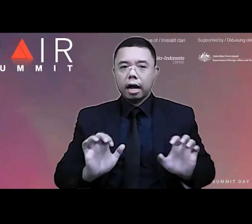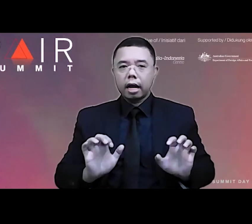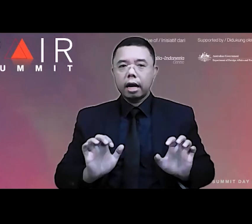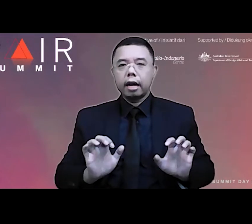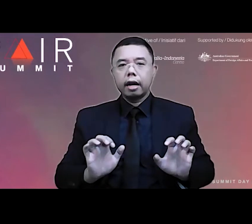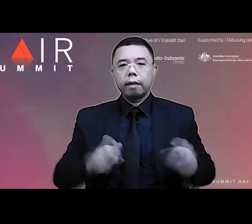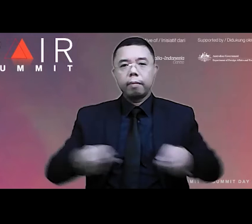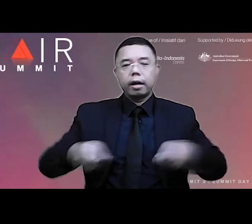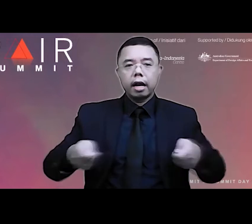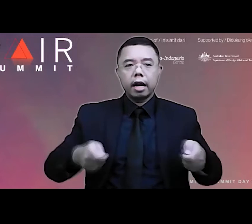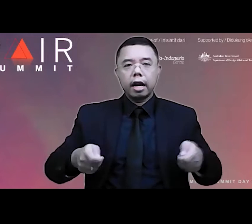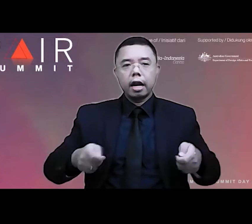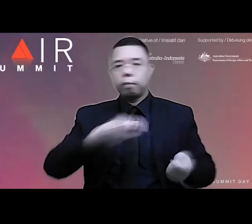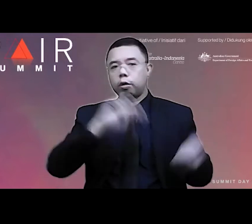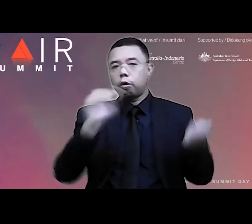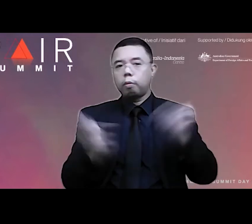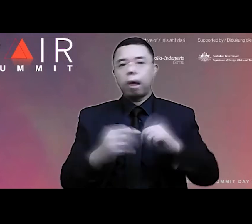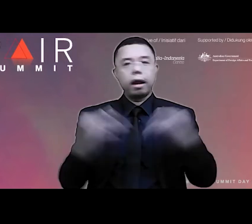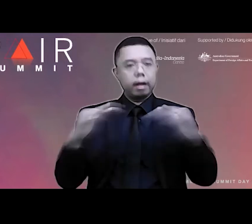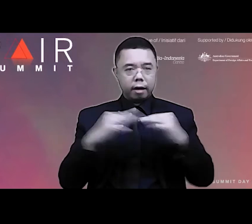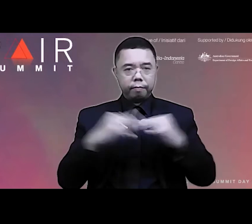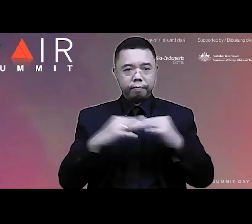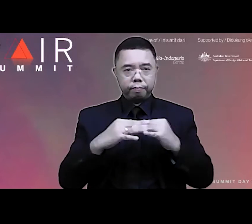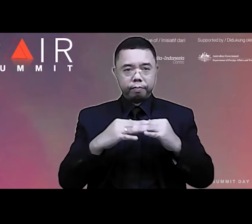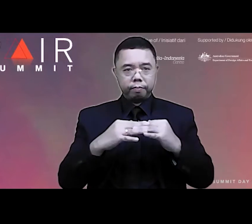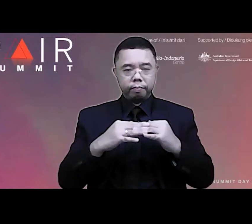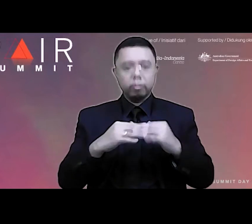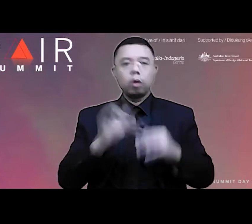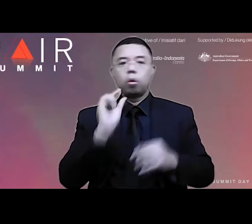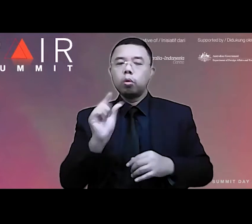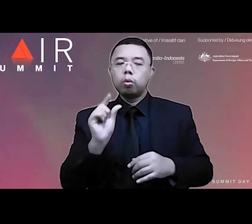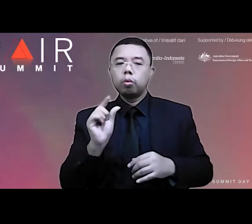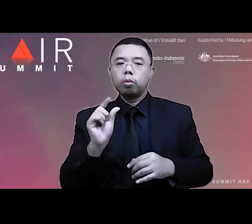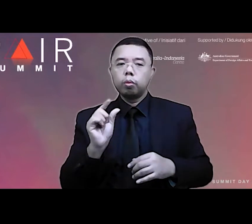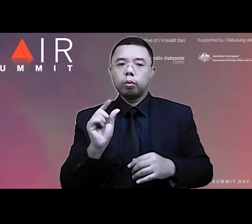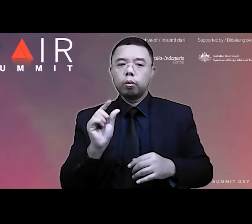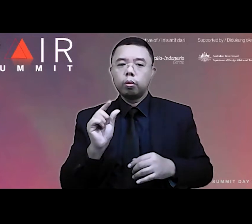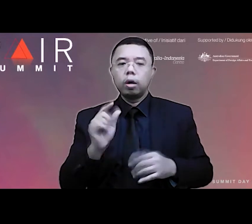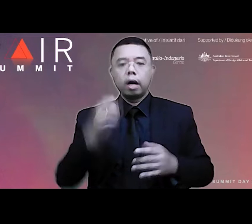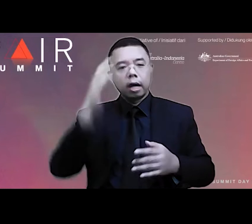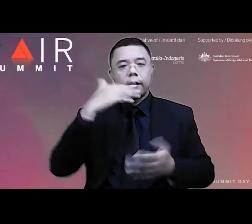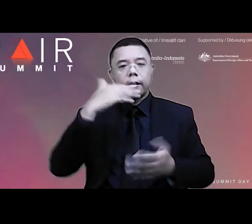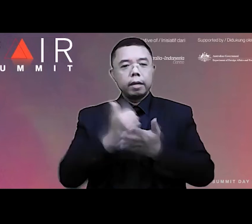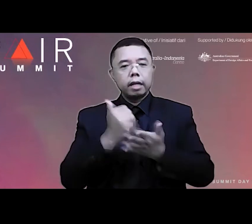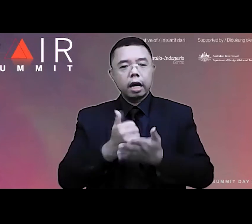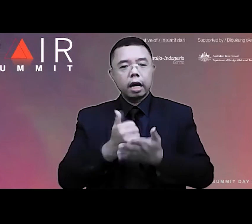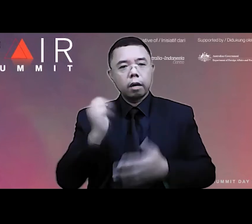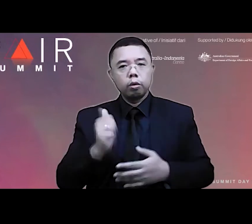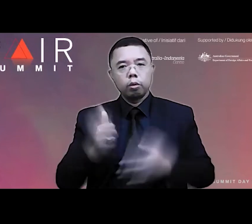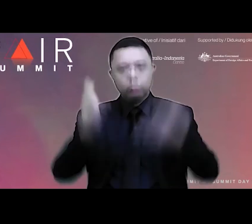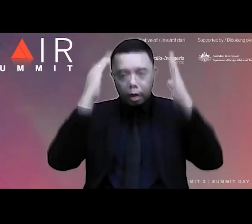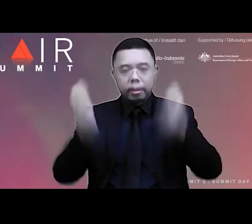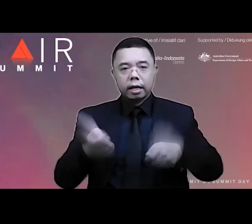the agriculture purposes. I really hope that the summit could